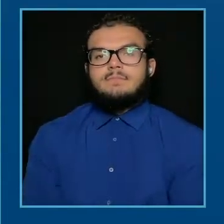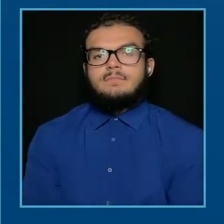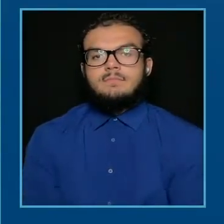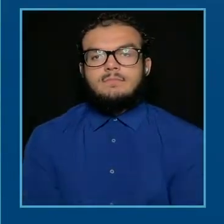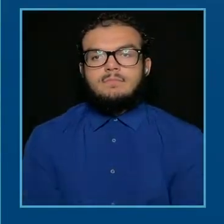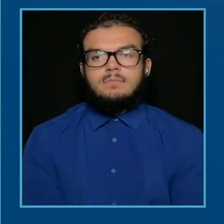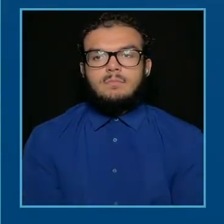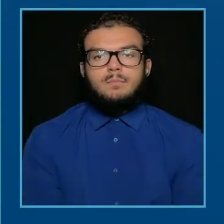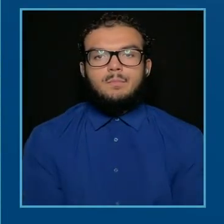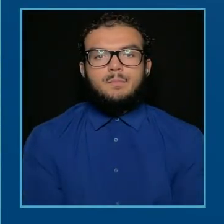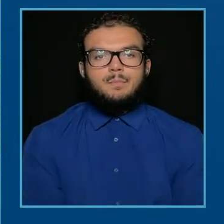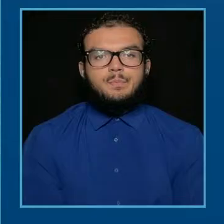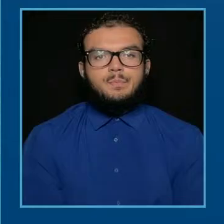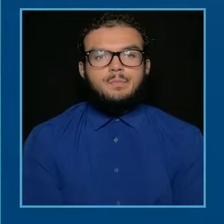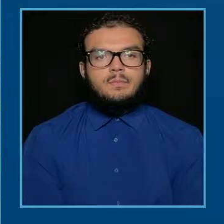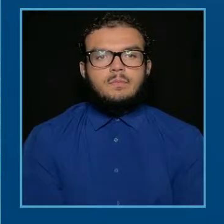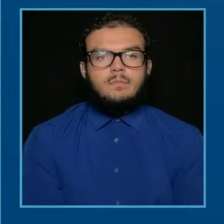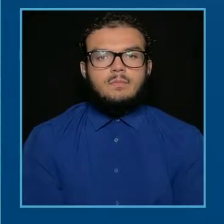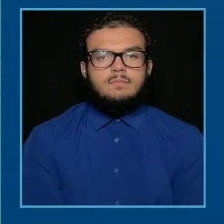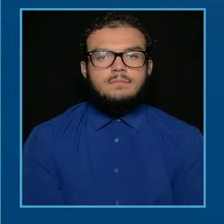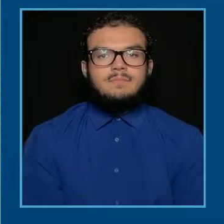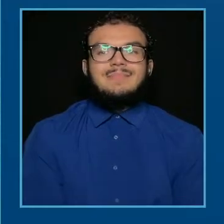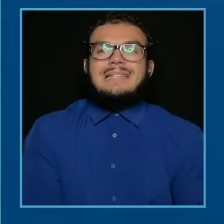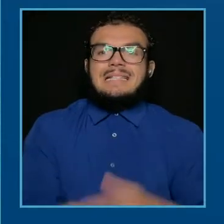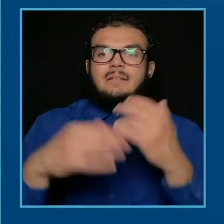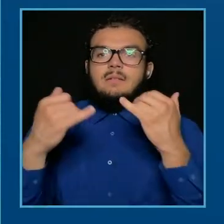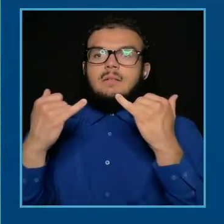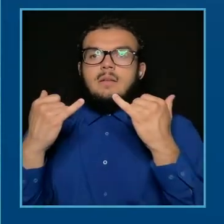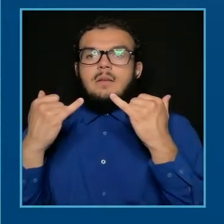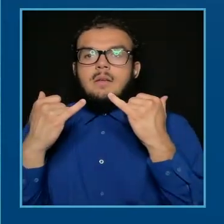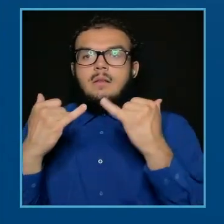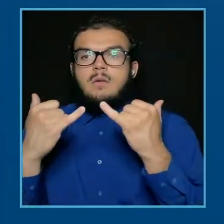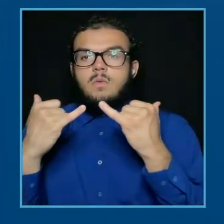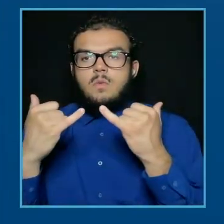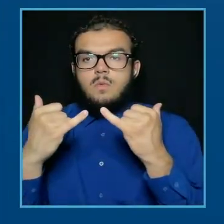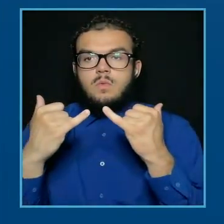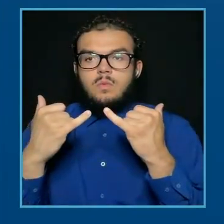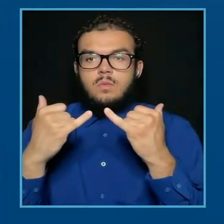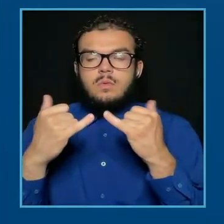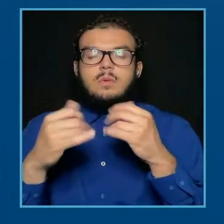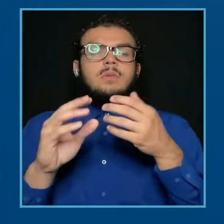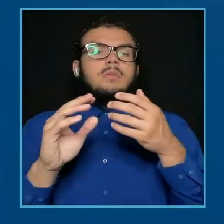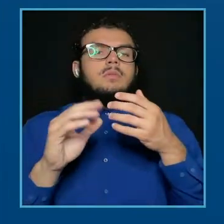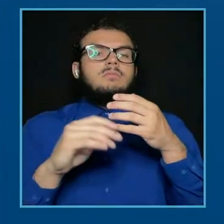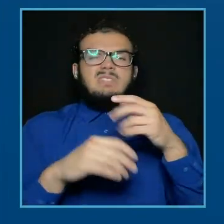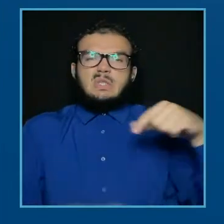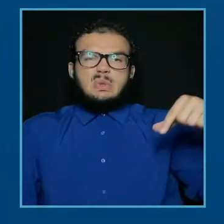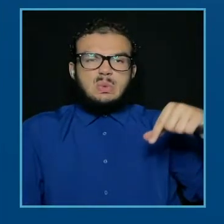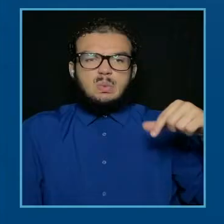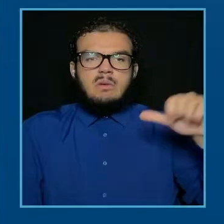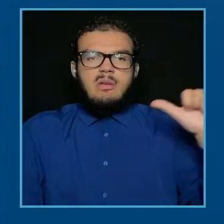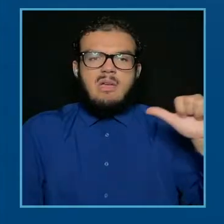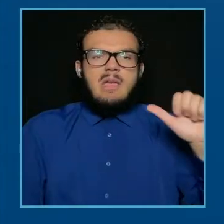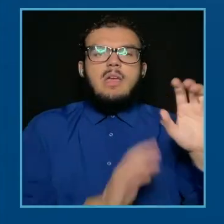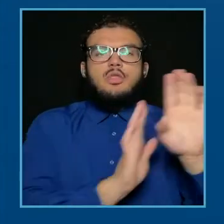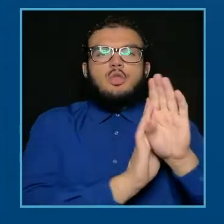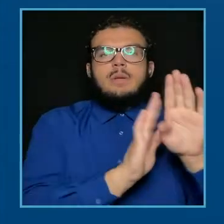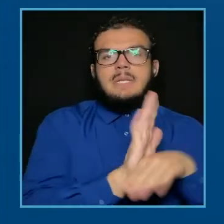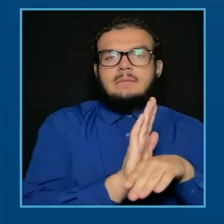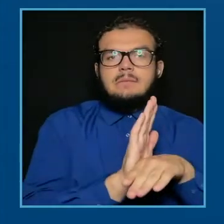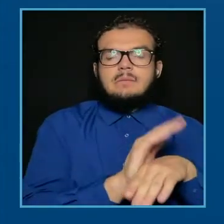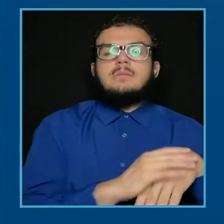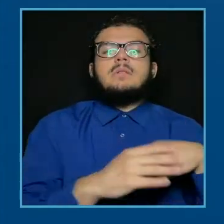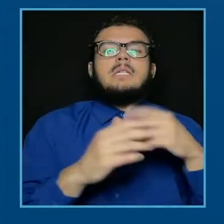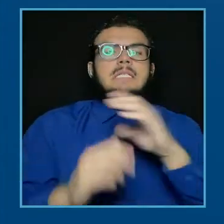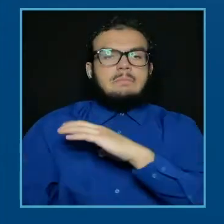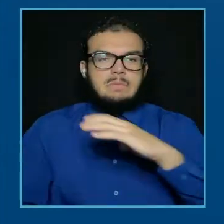Okay, members, now we're gonna go to question and answer for 30 minutes. The committee now has 30